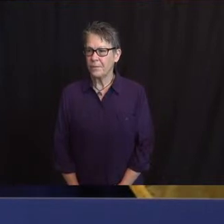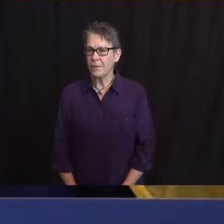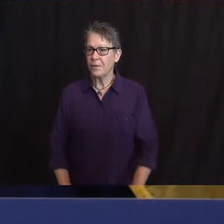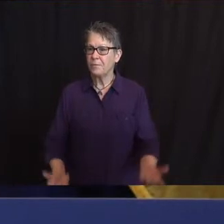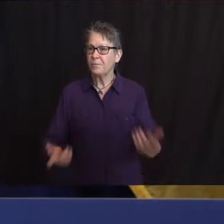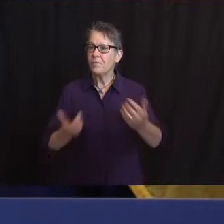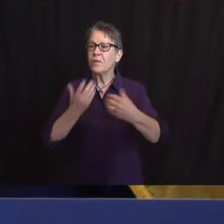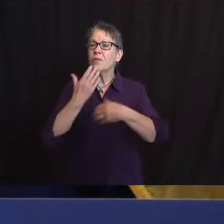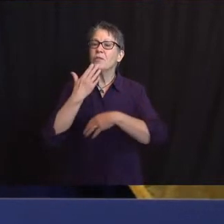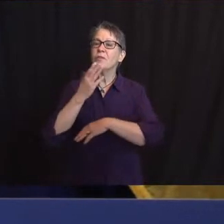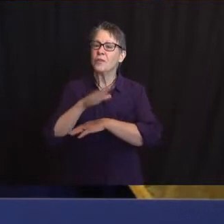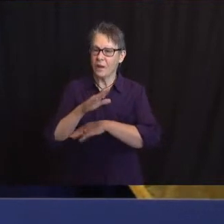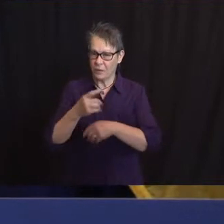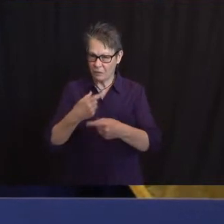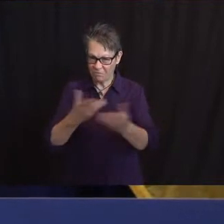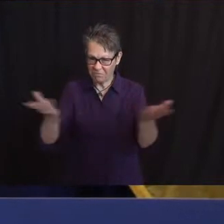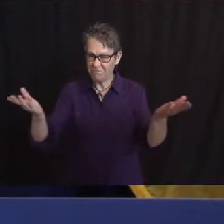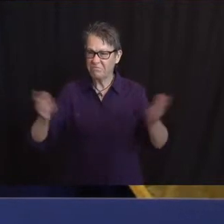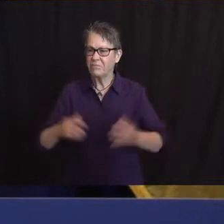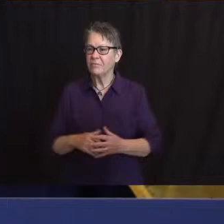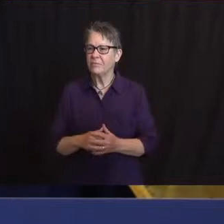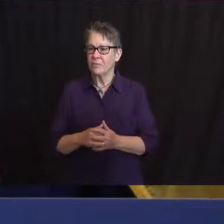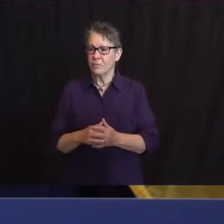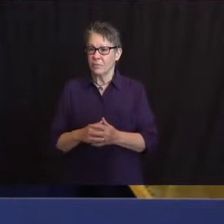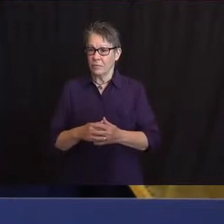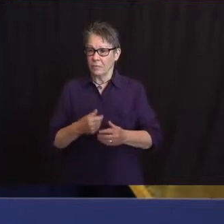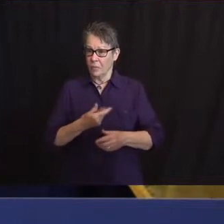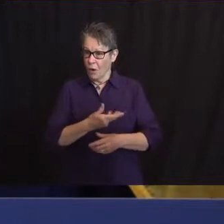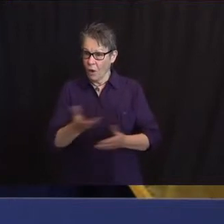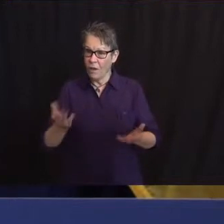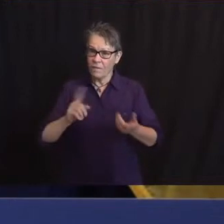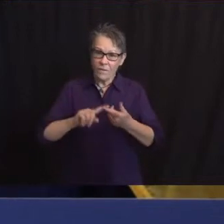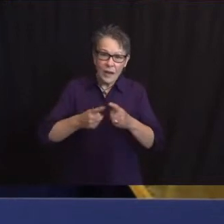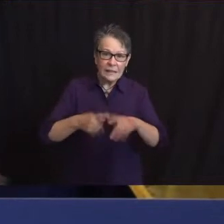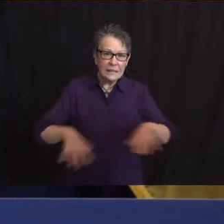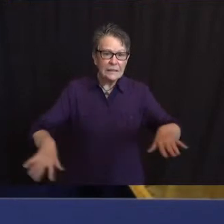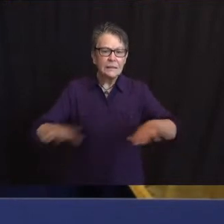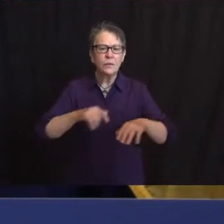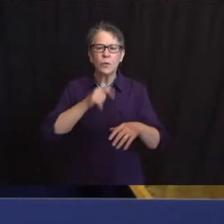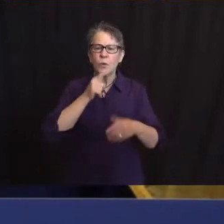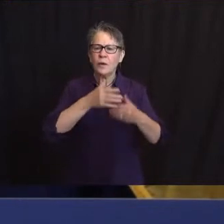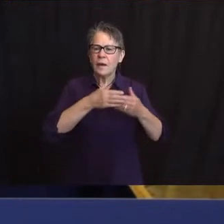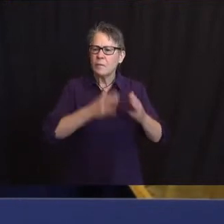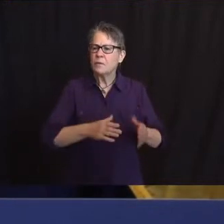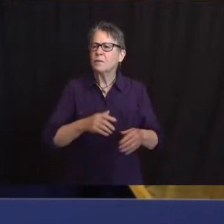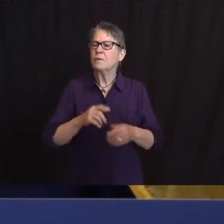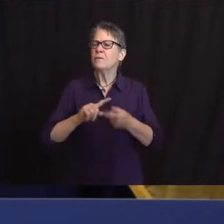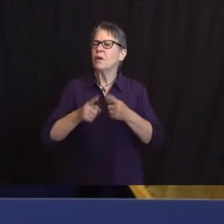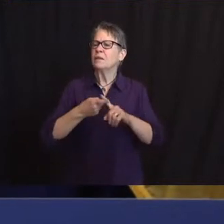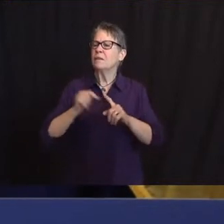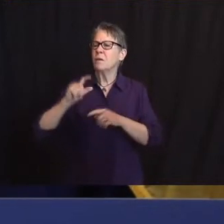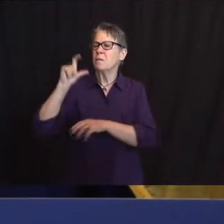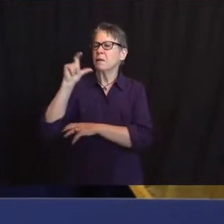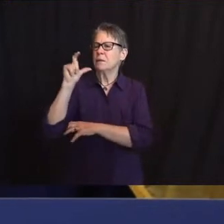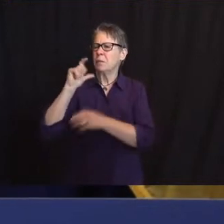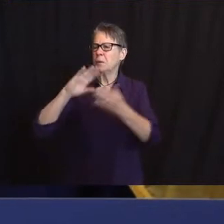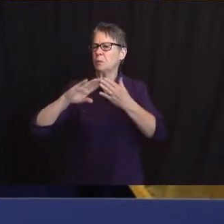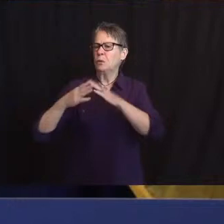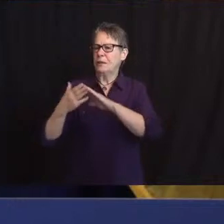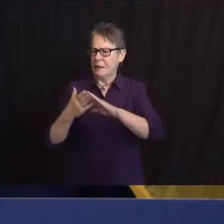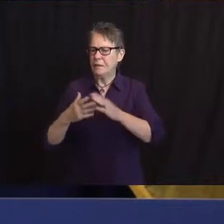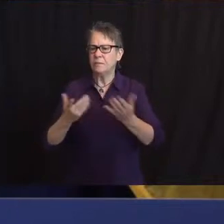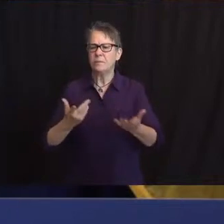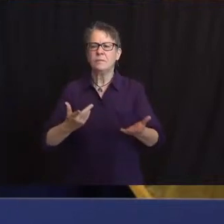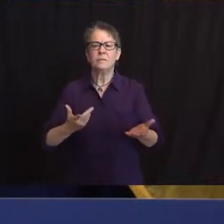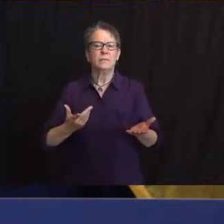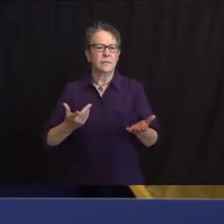Good afternoon to all of our friends and neighbors in our Muslim community, and we have one of the very largest in the entire United